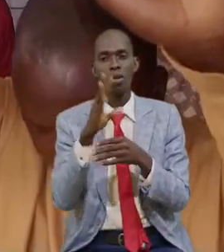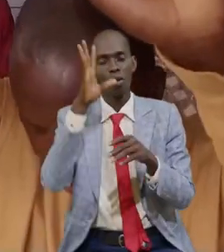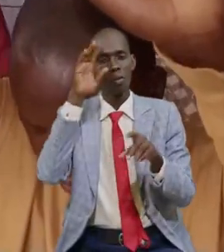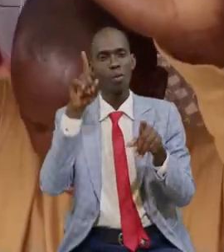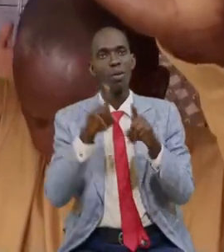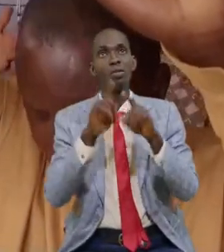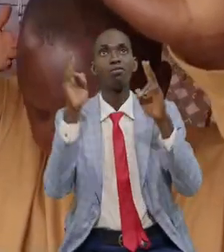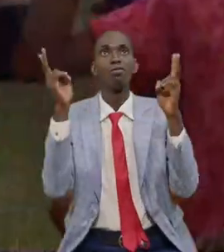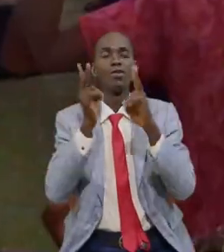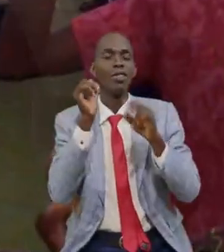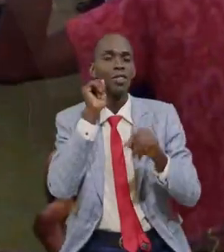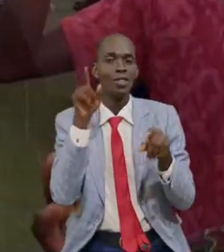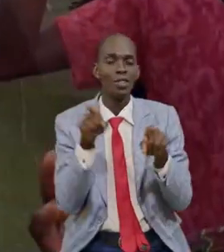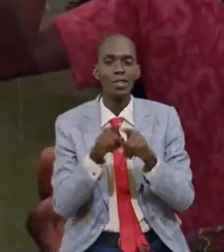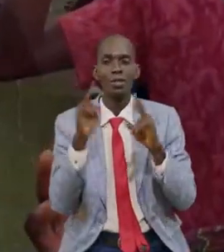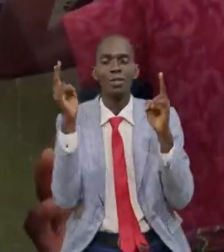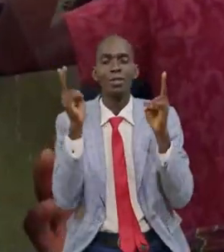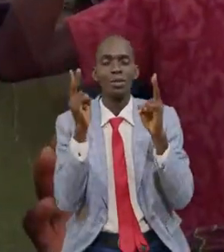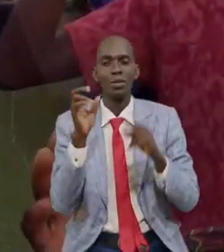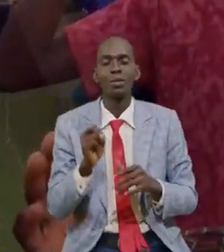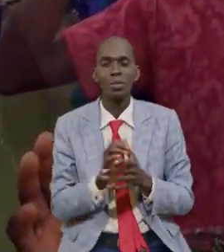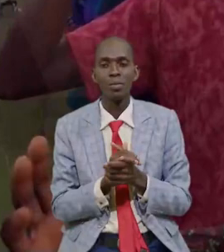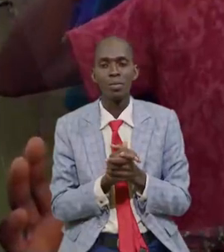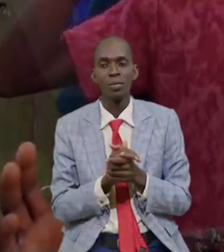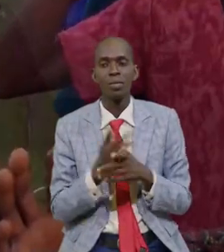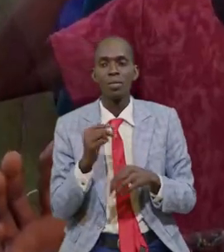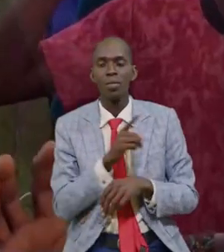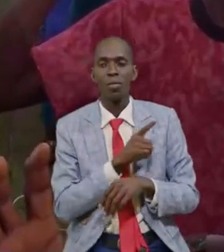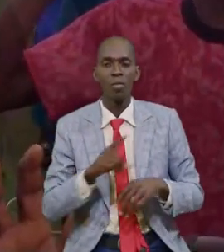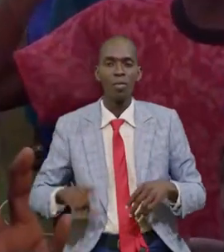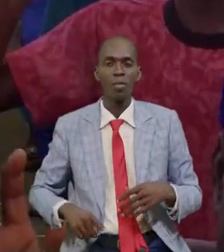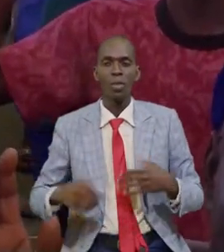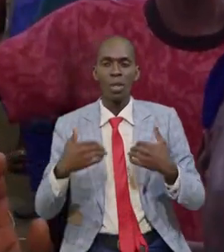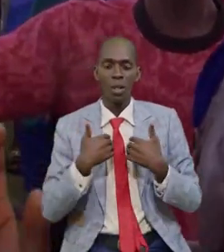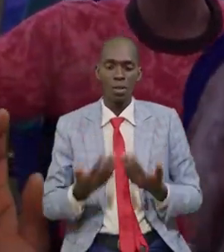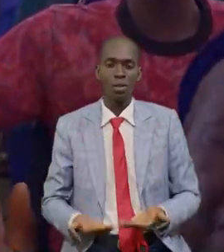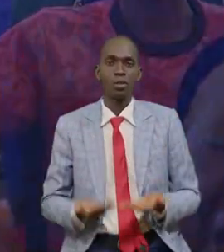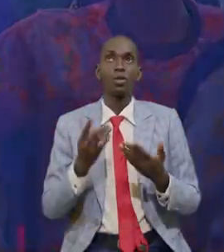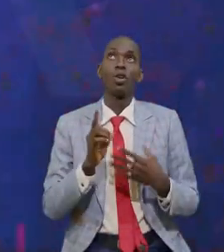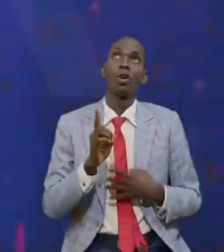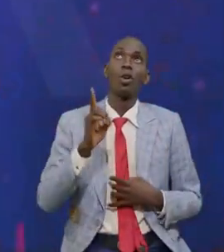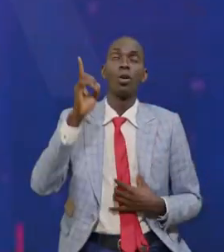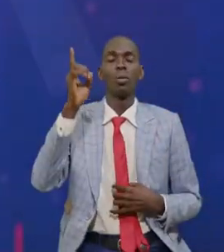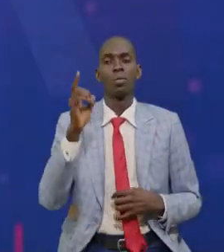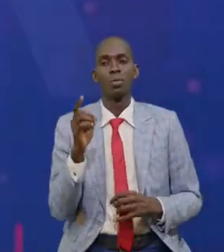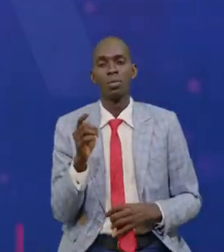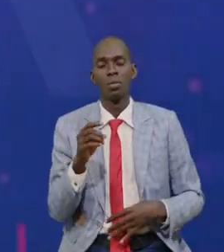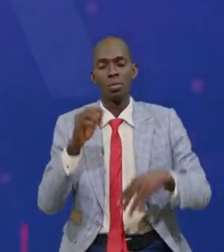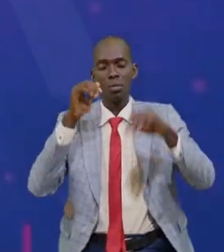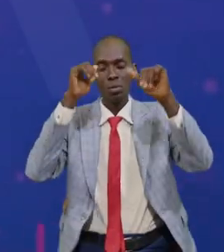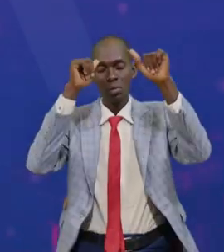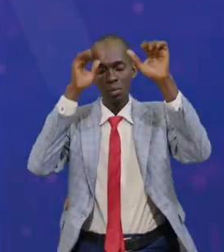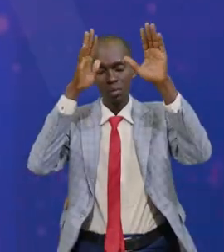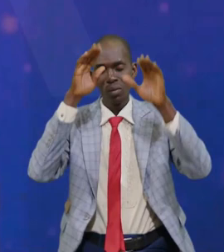Sister Victoria. The Lord has lifted you up. Father, in